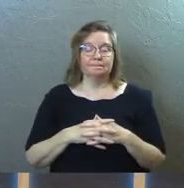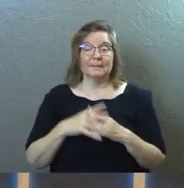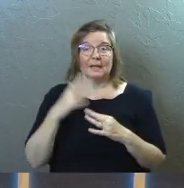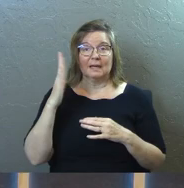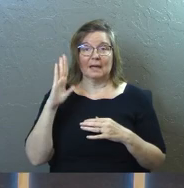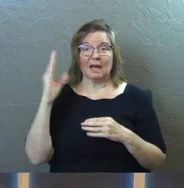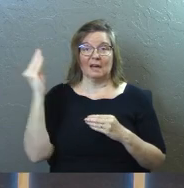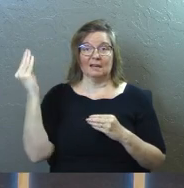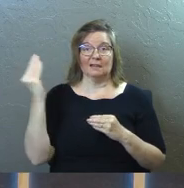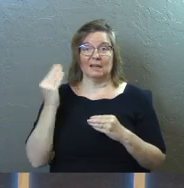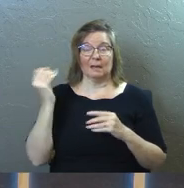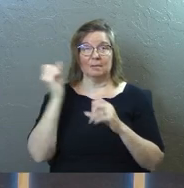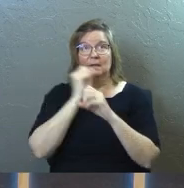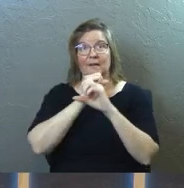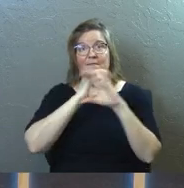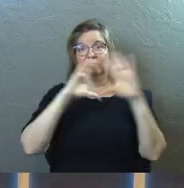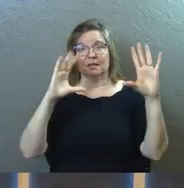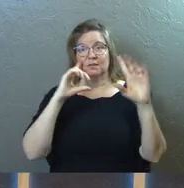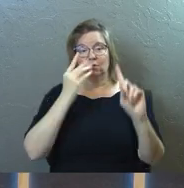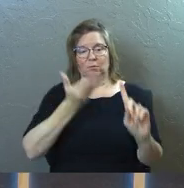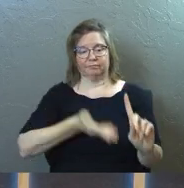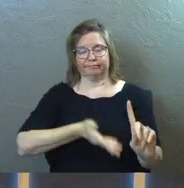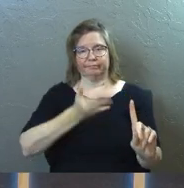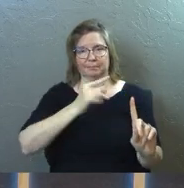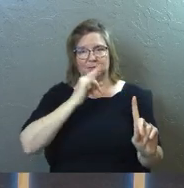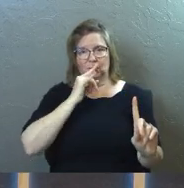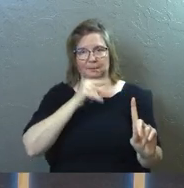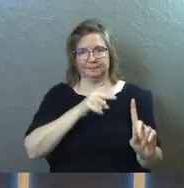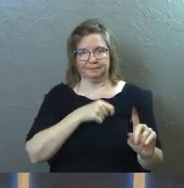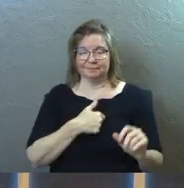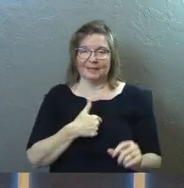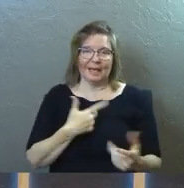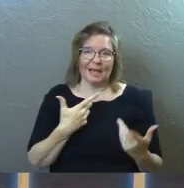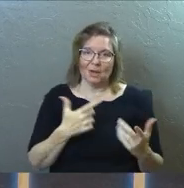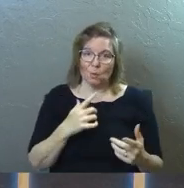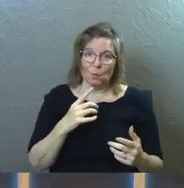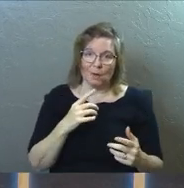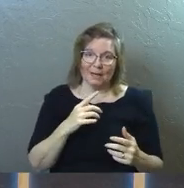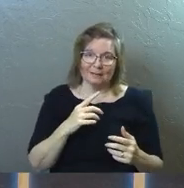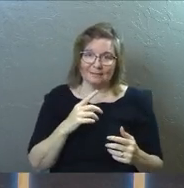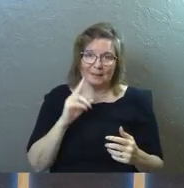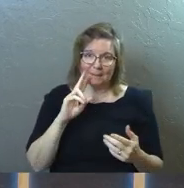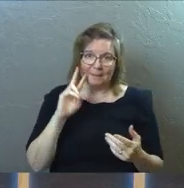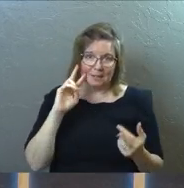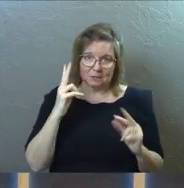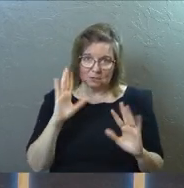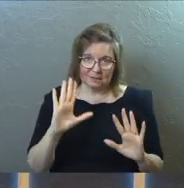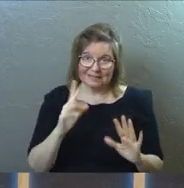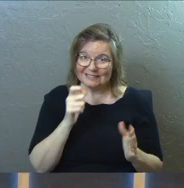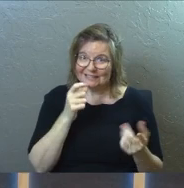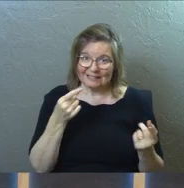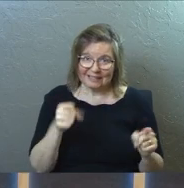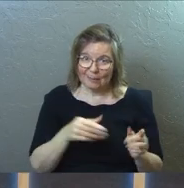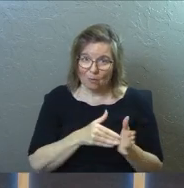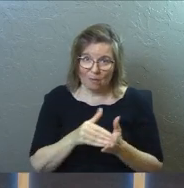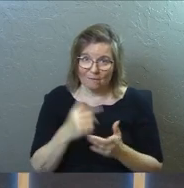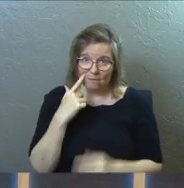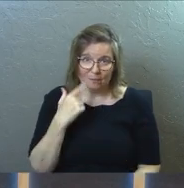God filled me with a vision for my child. And I do not want to mislead you. This did not happen often for